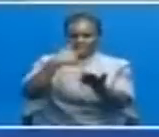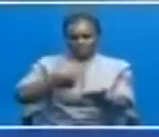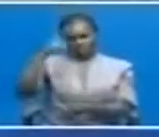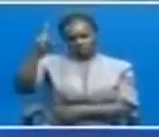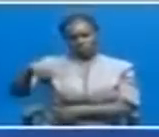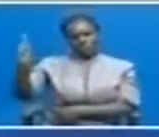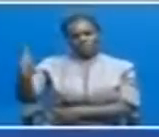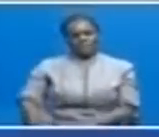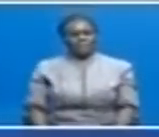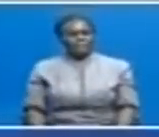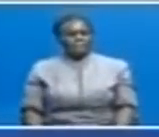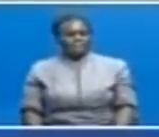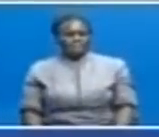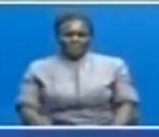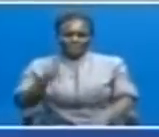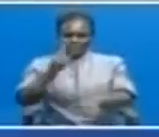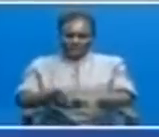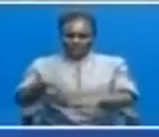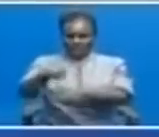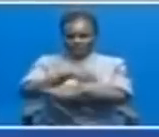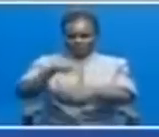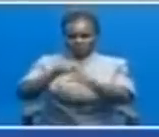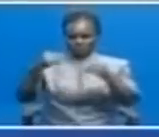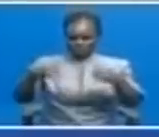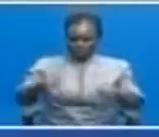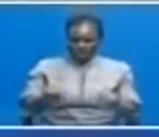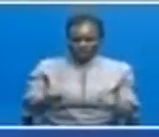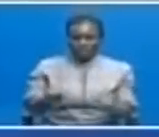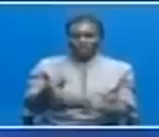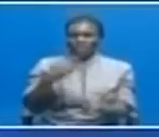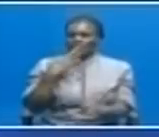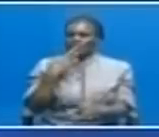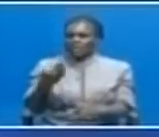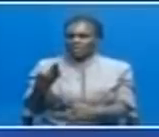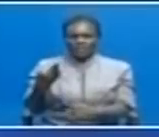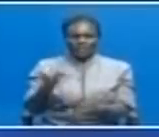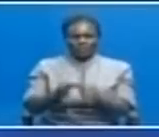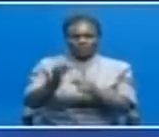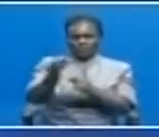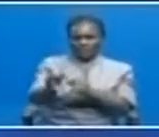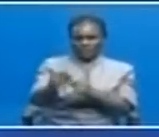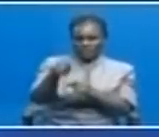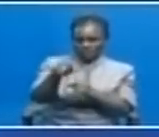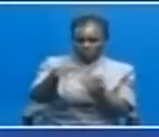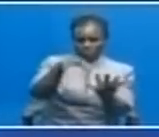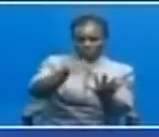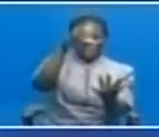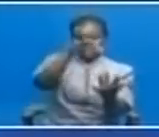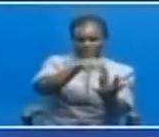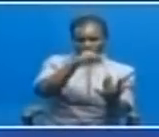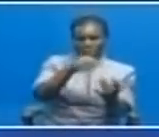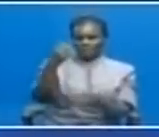podium. And during the national trials, we saw you take part in the 1500 meters race, but then you got selected in